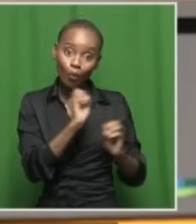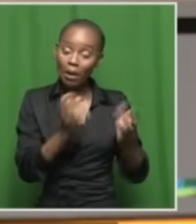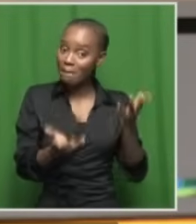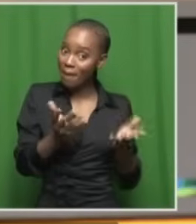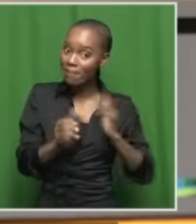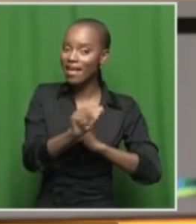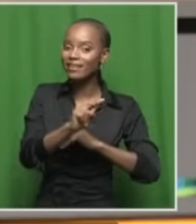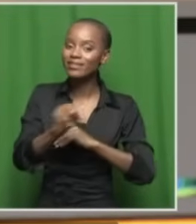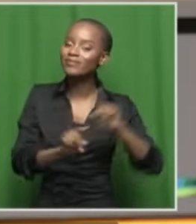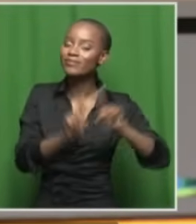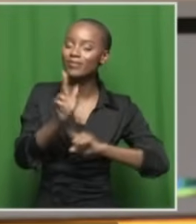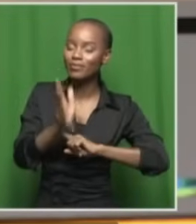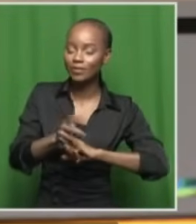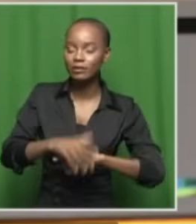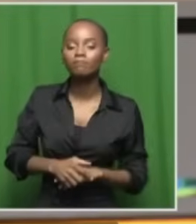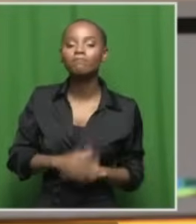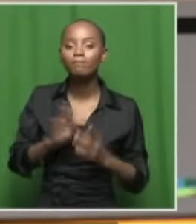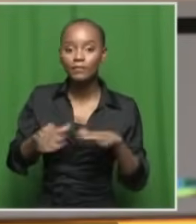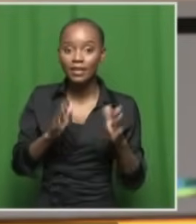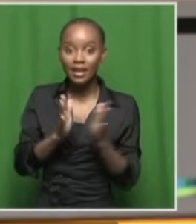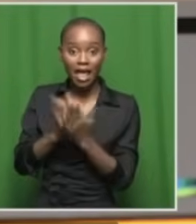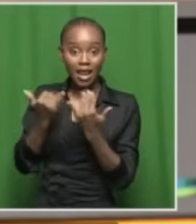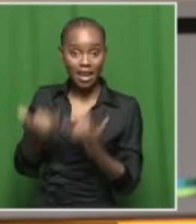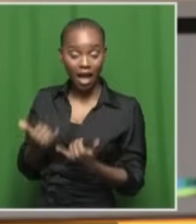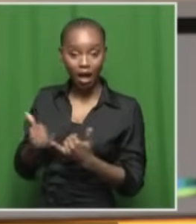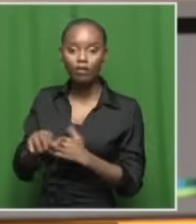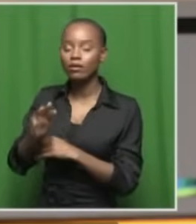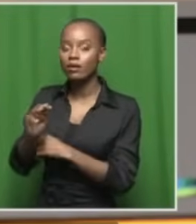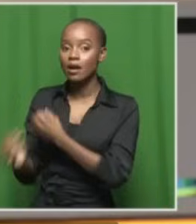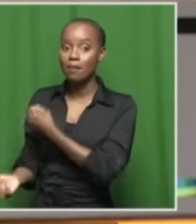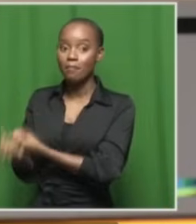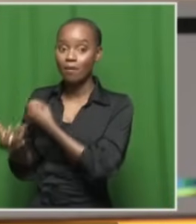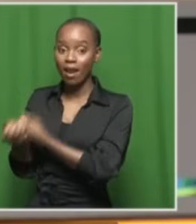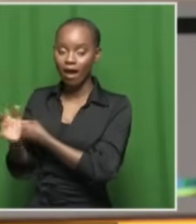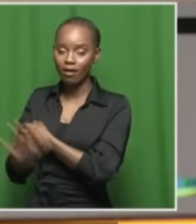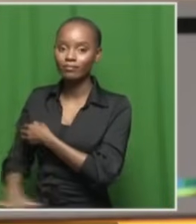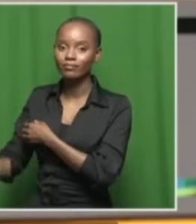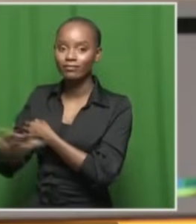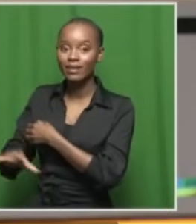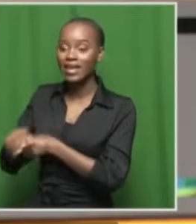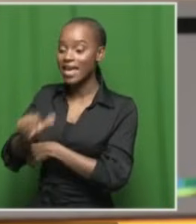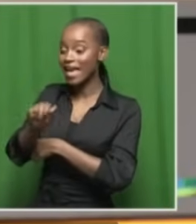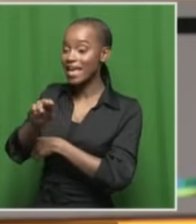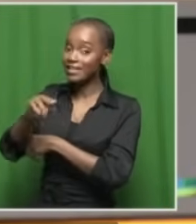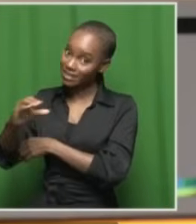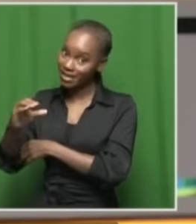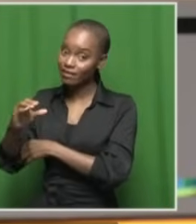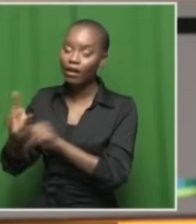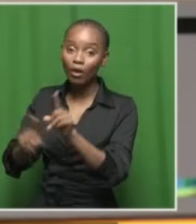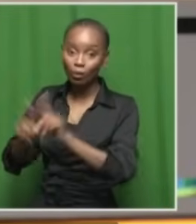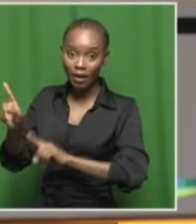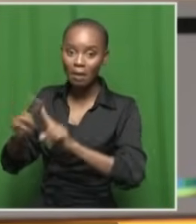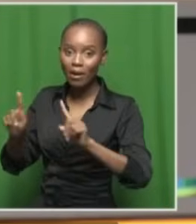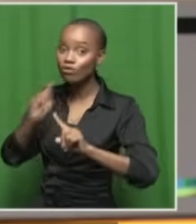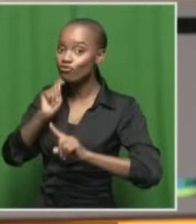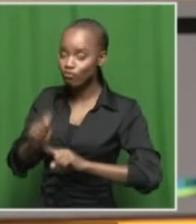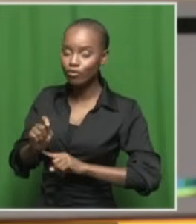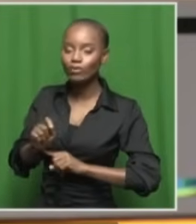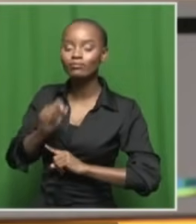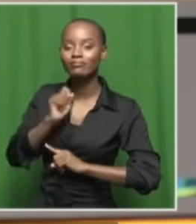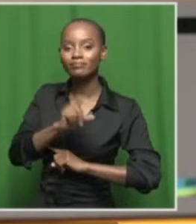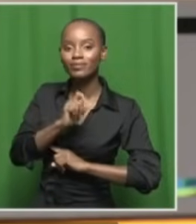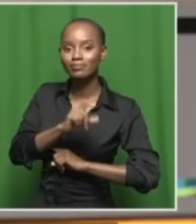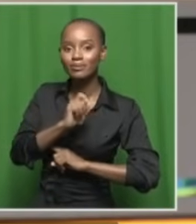now in Mpumalanga, where the ANC retained the ward, but with a small margin compared to